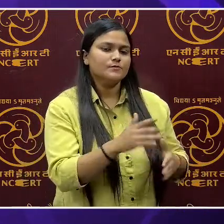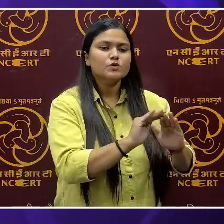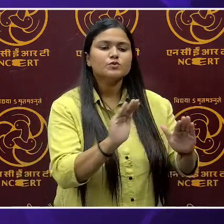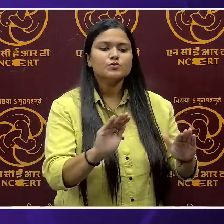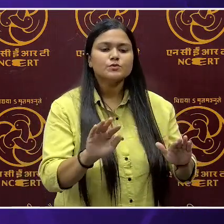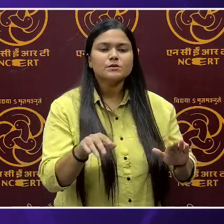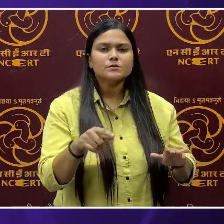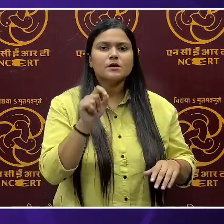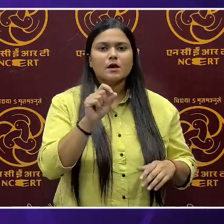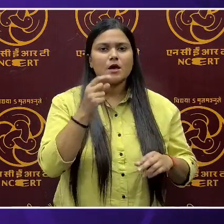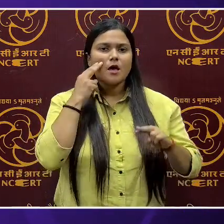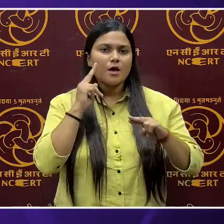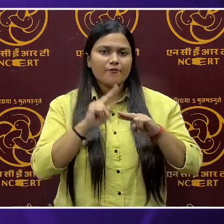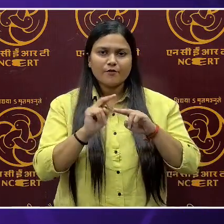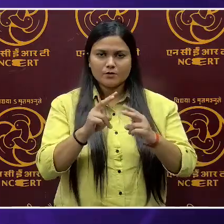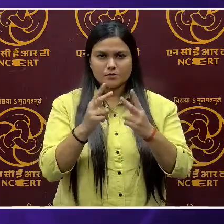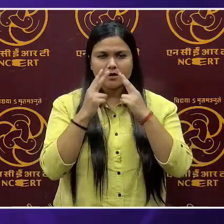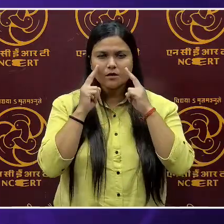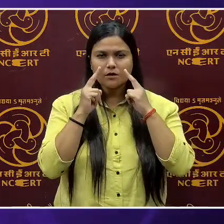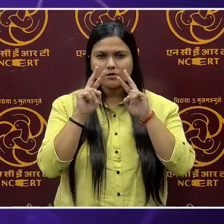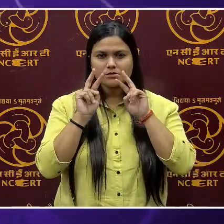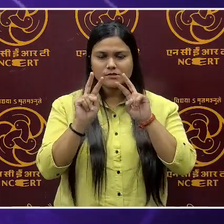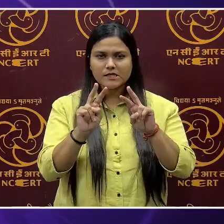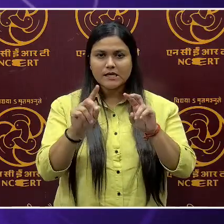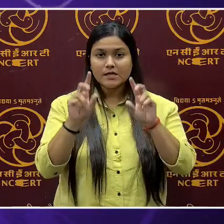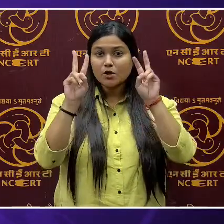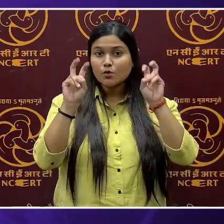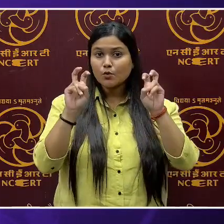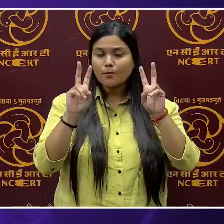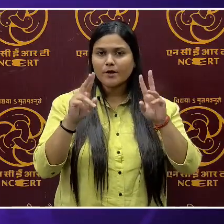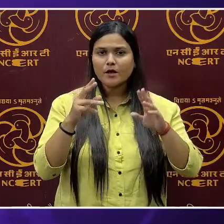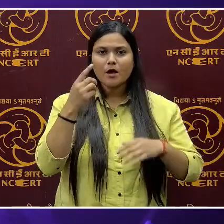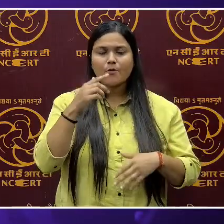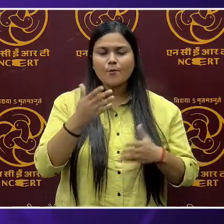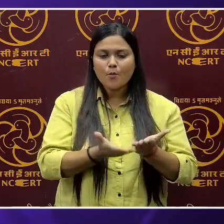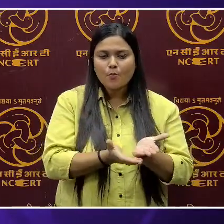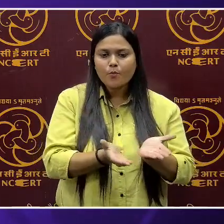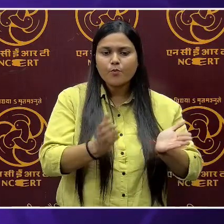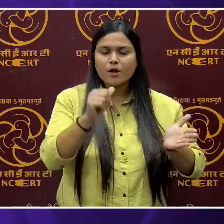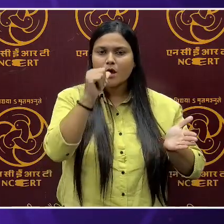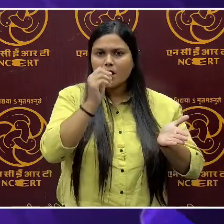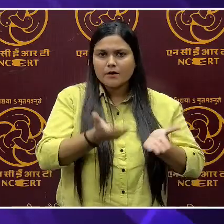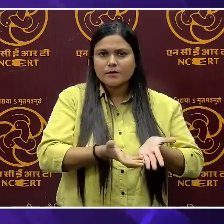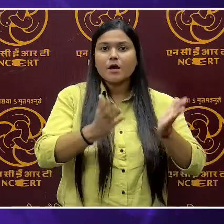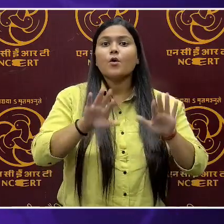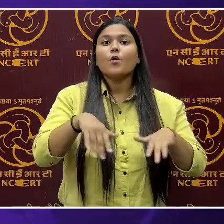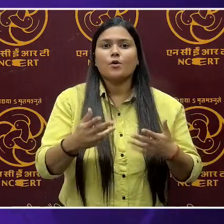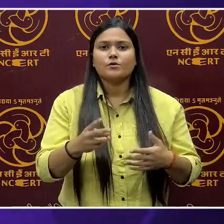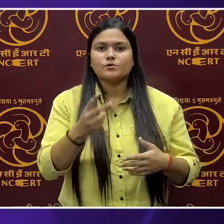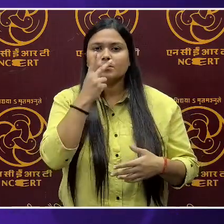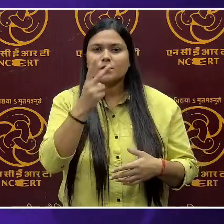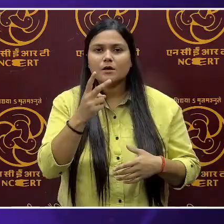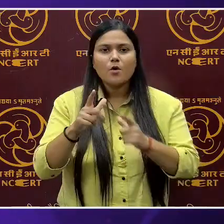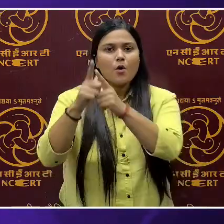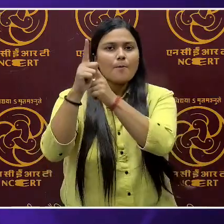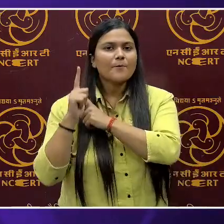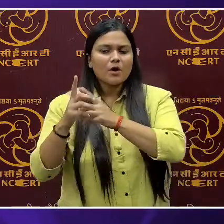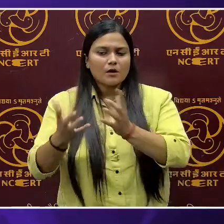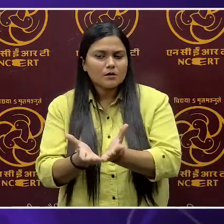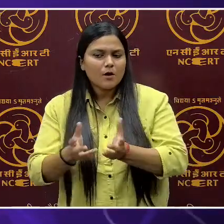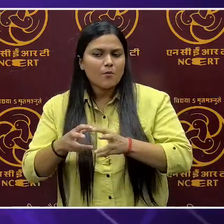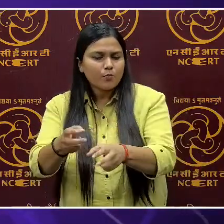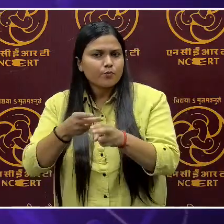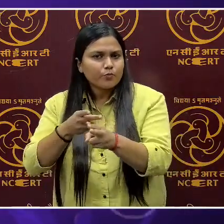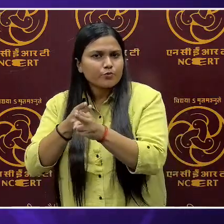also. Students, are you thinking about the military tank which is used to transport cannons, or is it